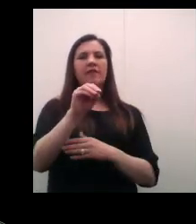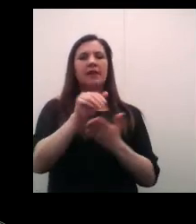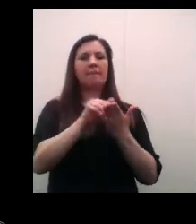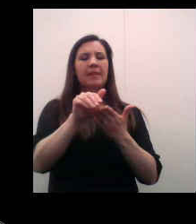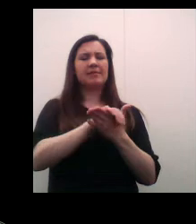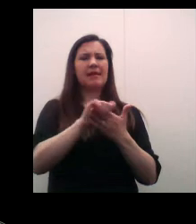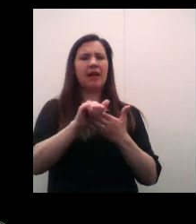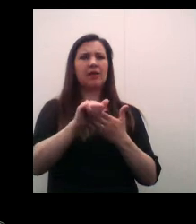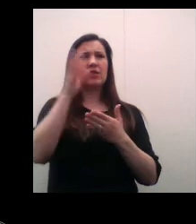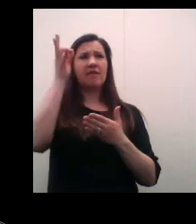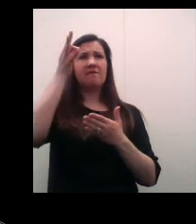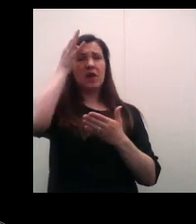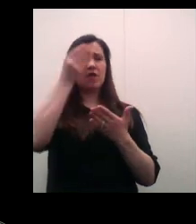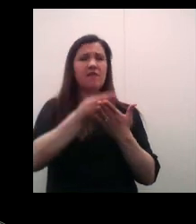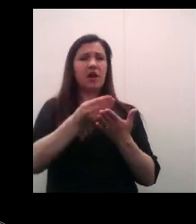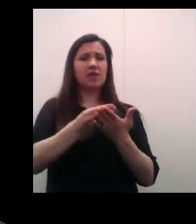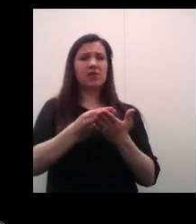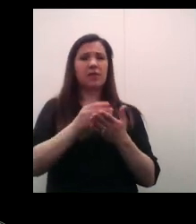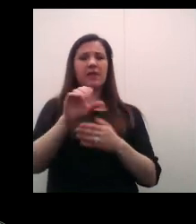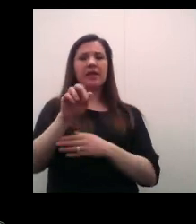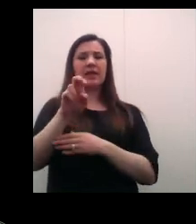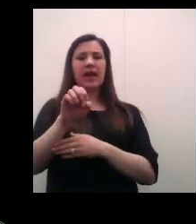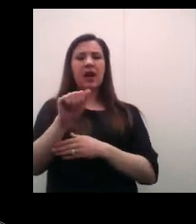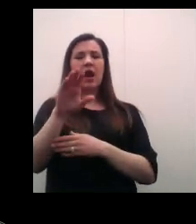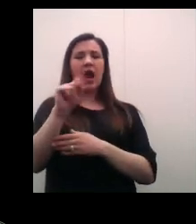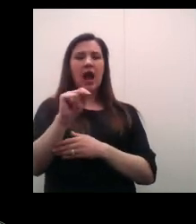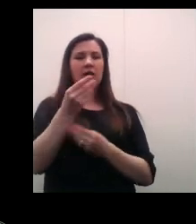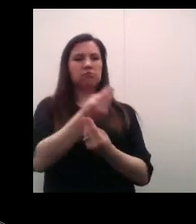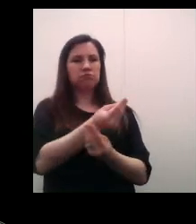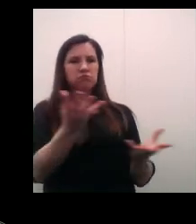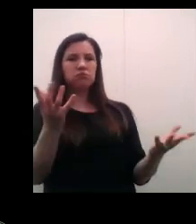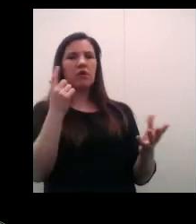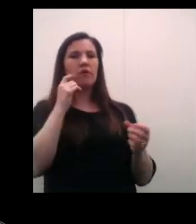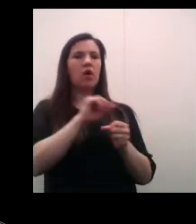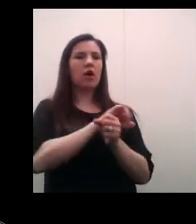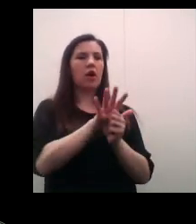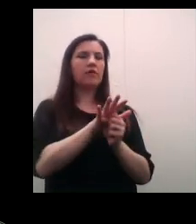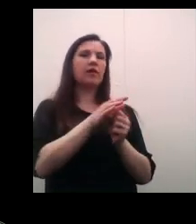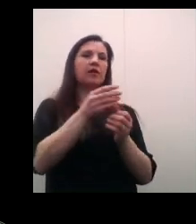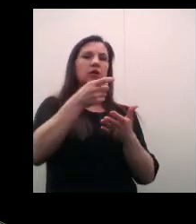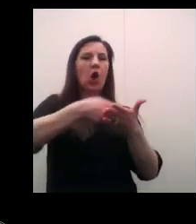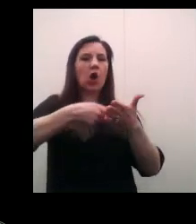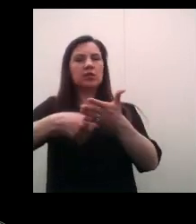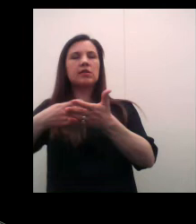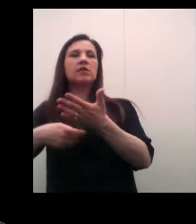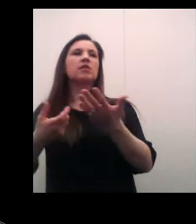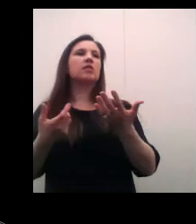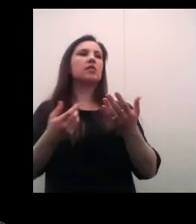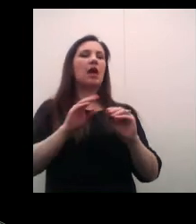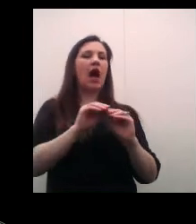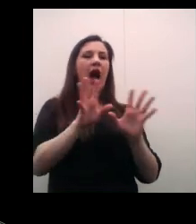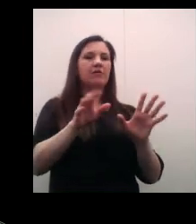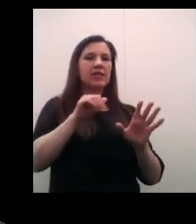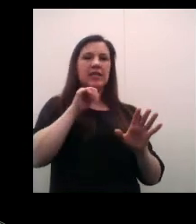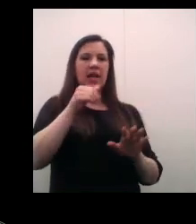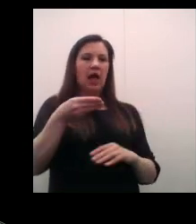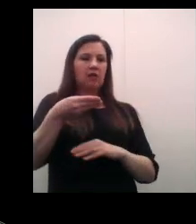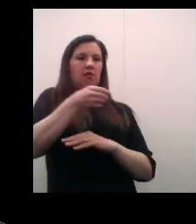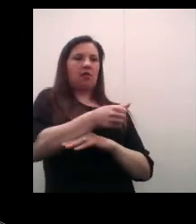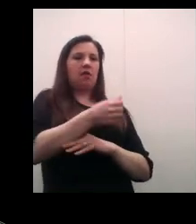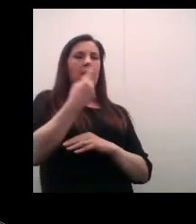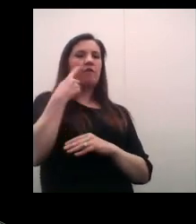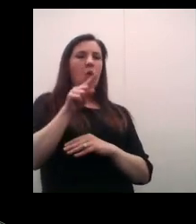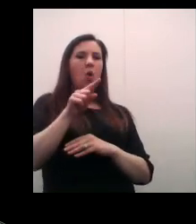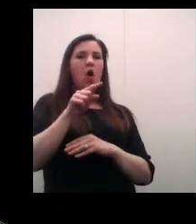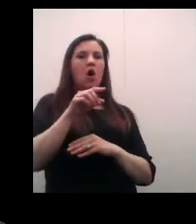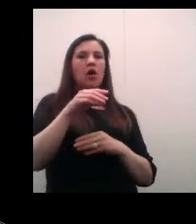federal funds from the CARE Act to be used for COVID-19 expenses. Obviously, that cannot be put towards any sales